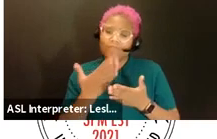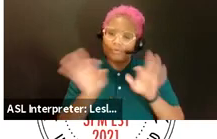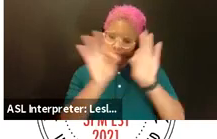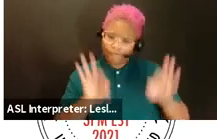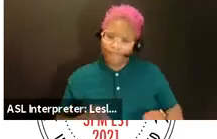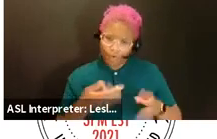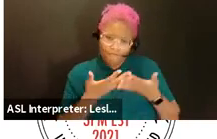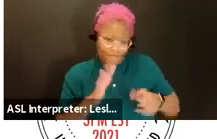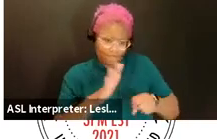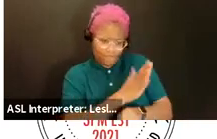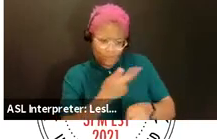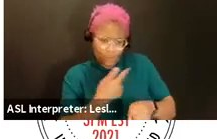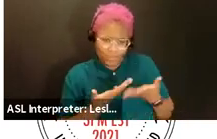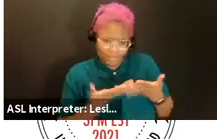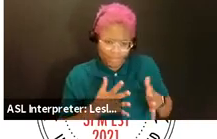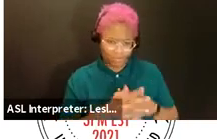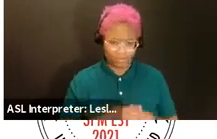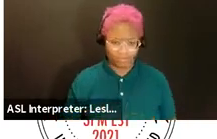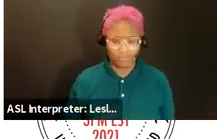them. Lastly,